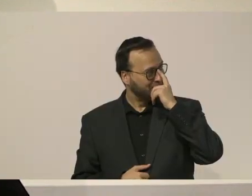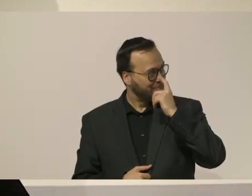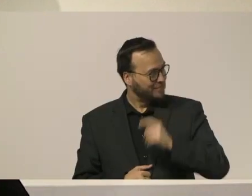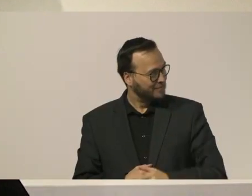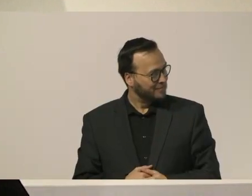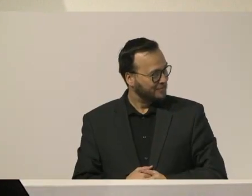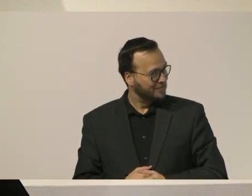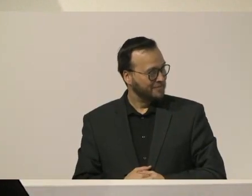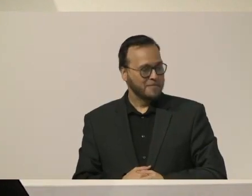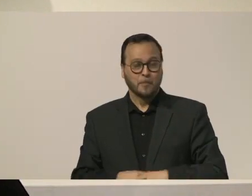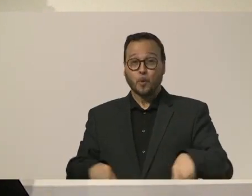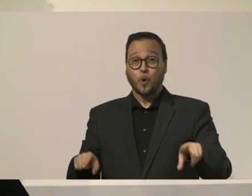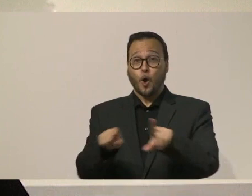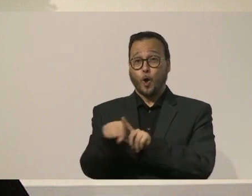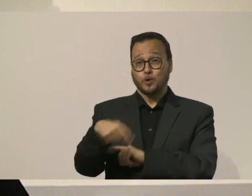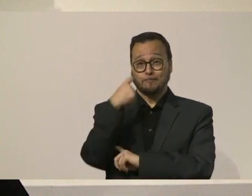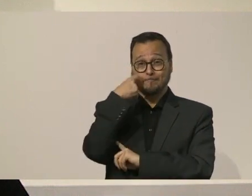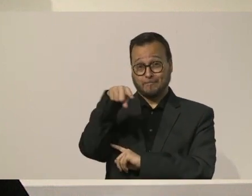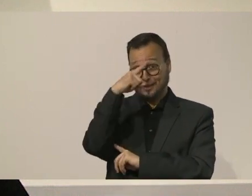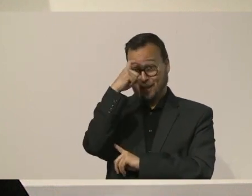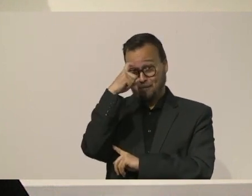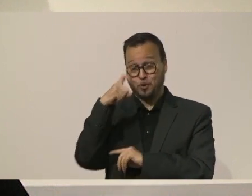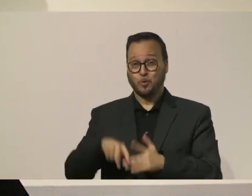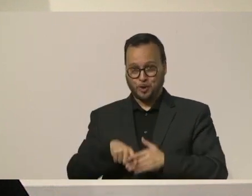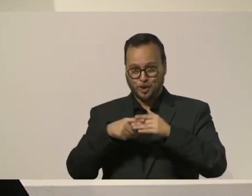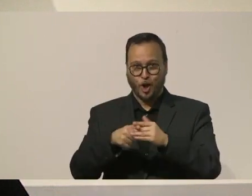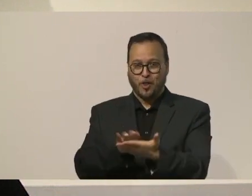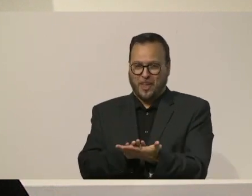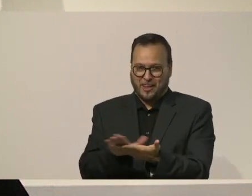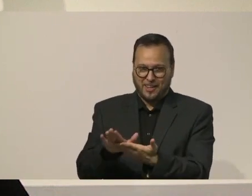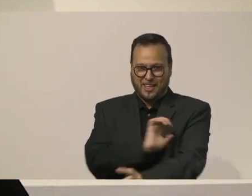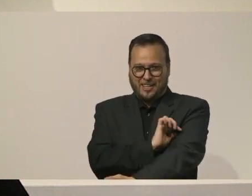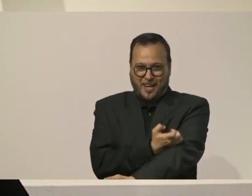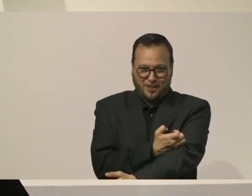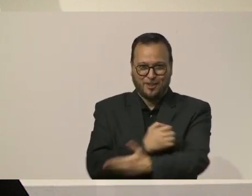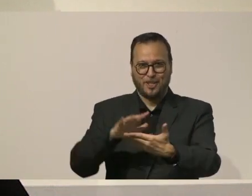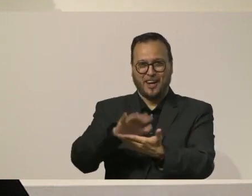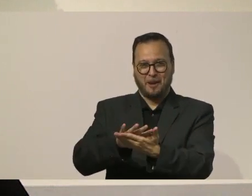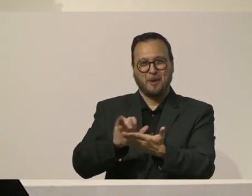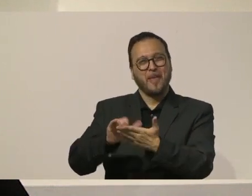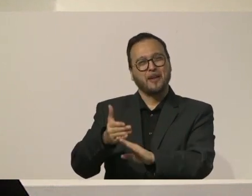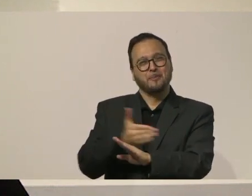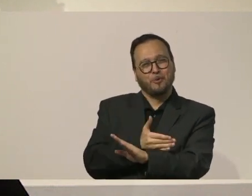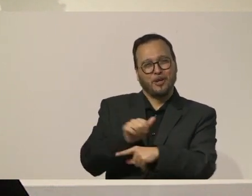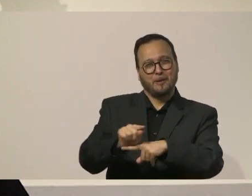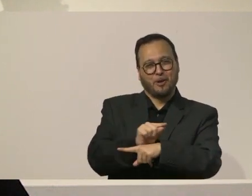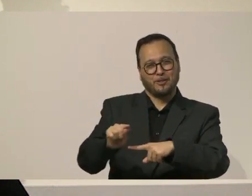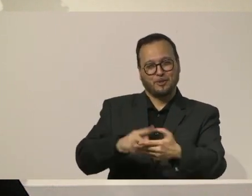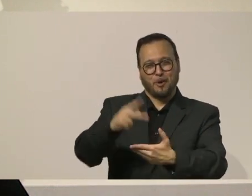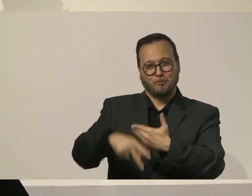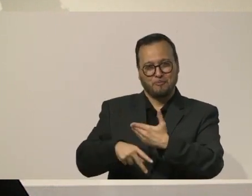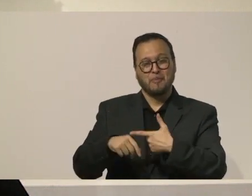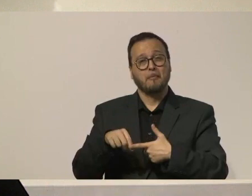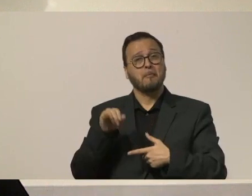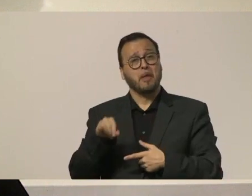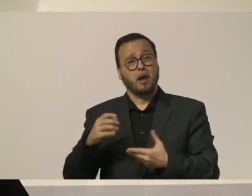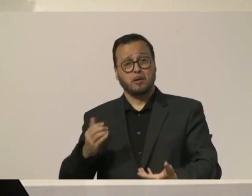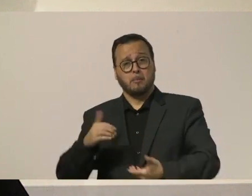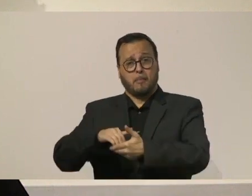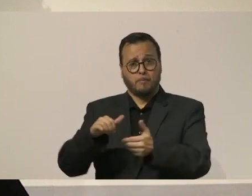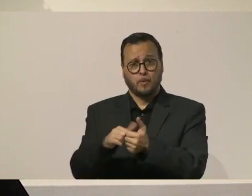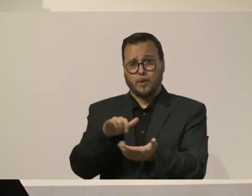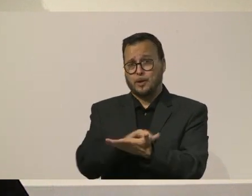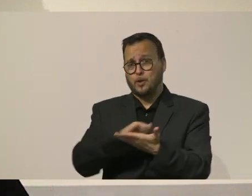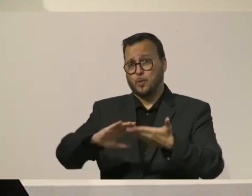And also this summer, we launched the Clean Energy Academy. This is a pre-apprenticeship program in partnership with New York